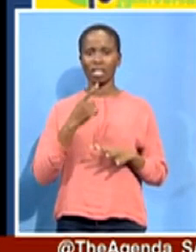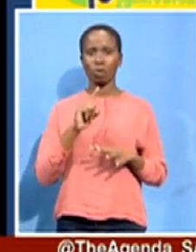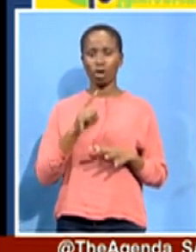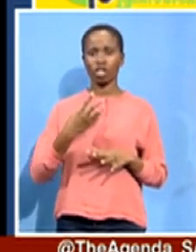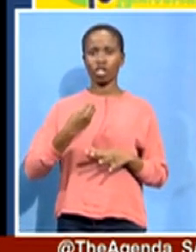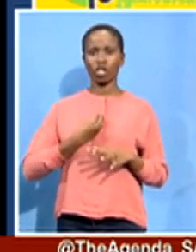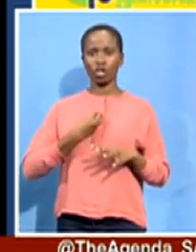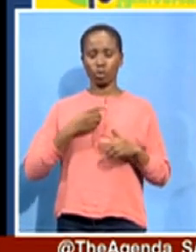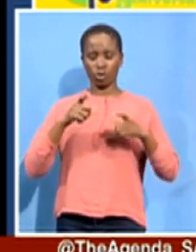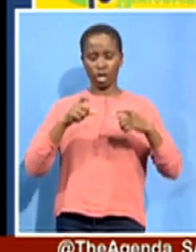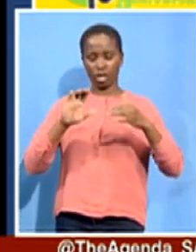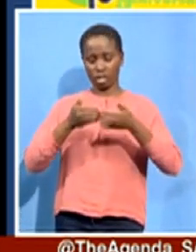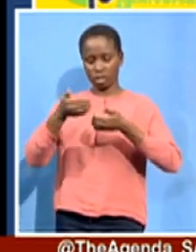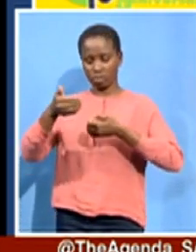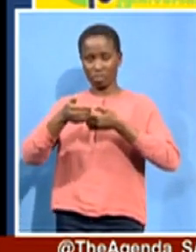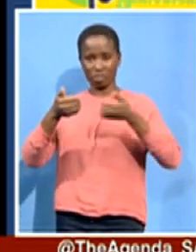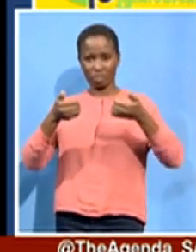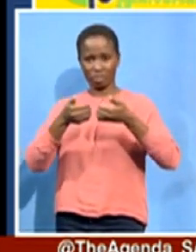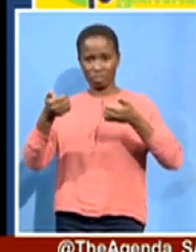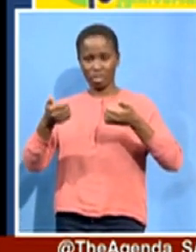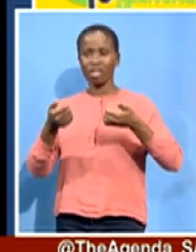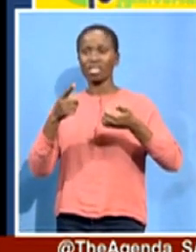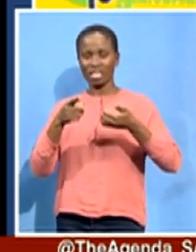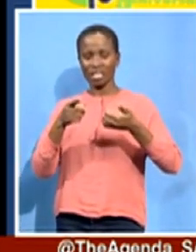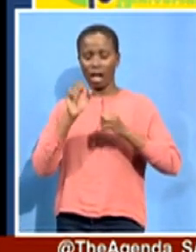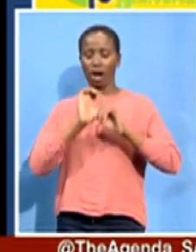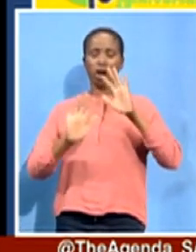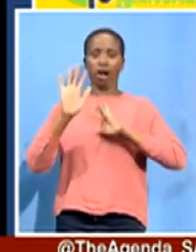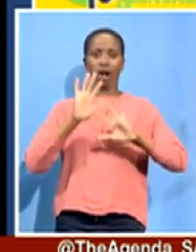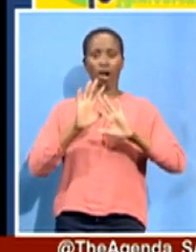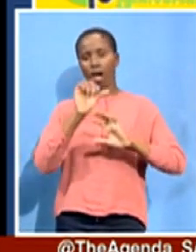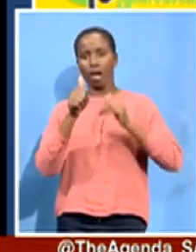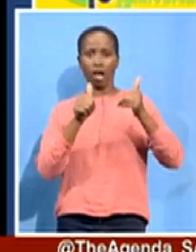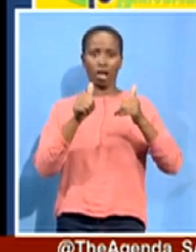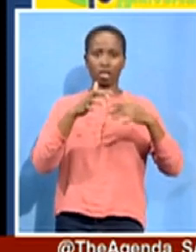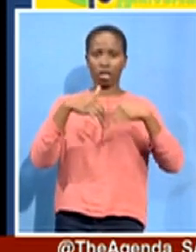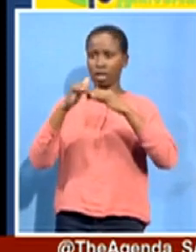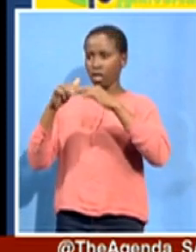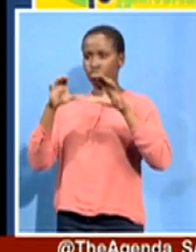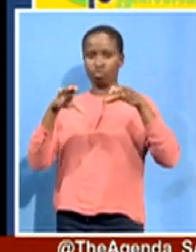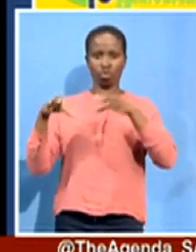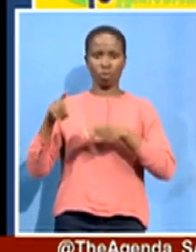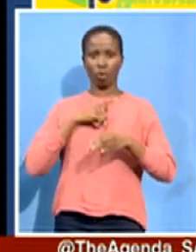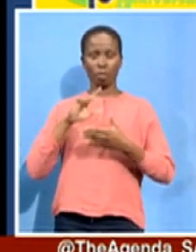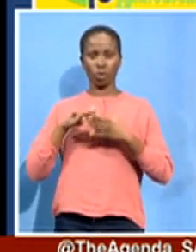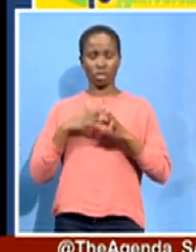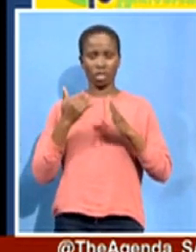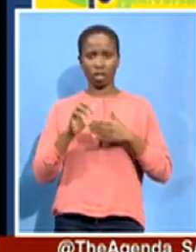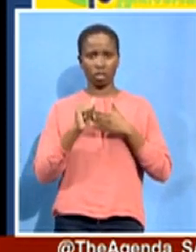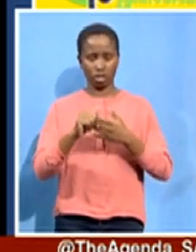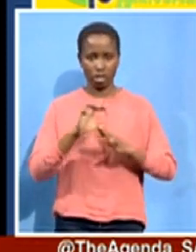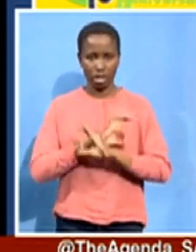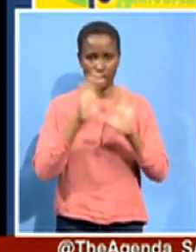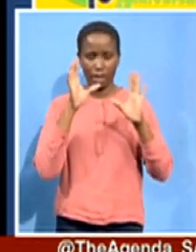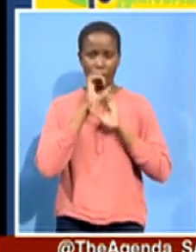youth formations because then they don't have direction as the Youth League provides this direction in terms of